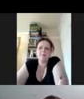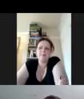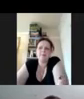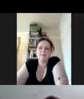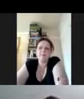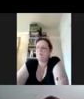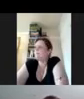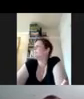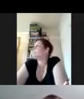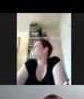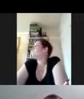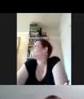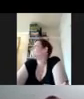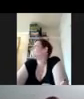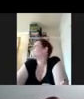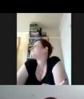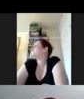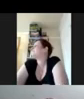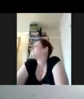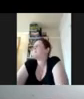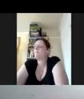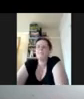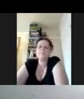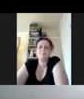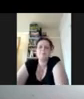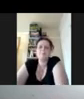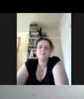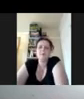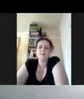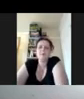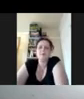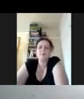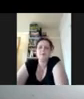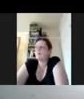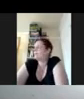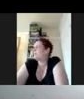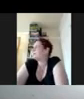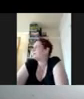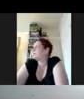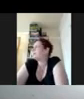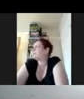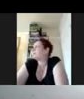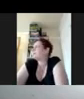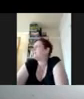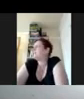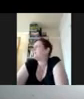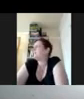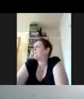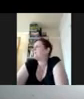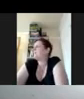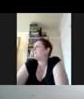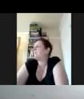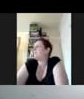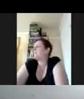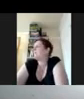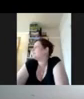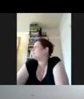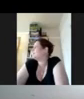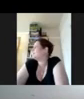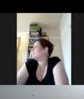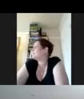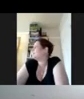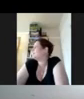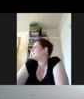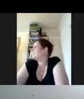benefit from a break, or are they really enthused and engaged? And next up, be mindful. It's really, really easy to lose track of time.